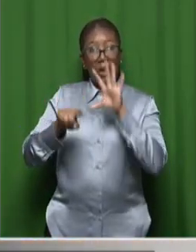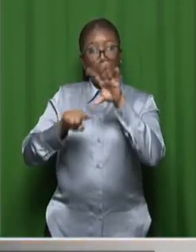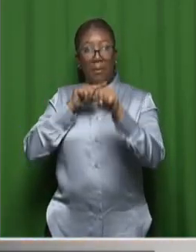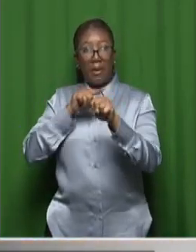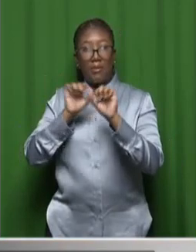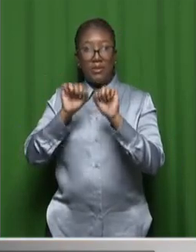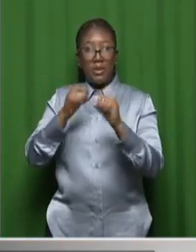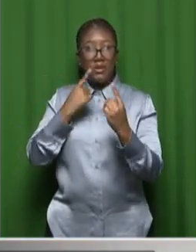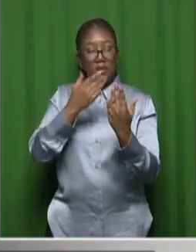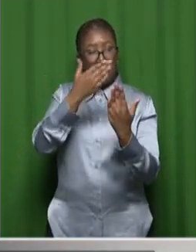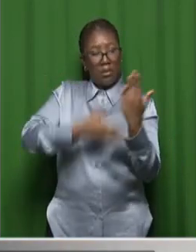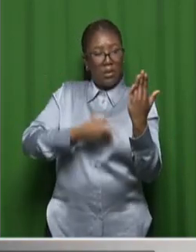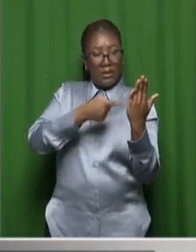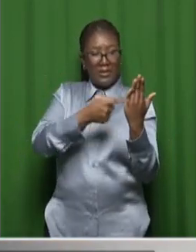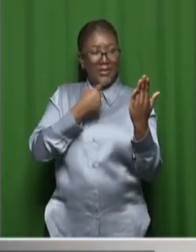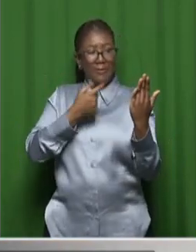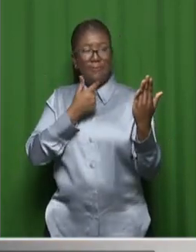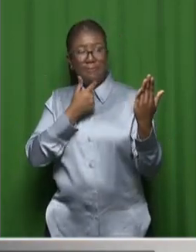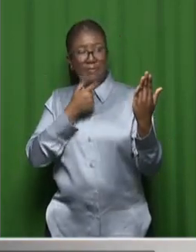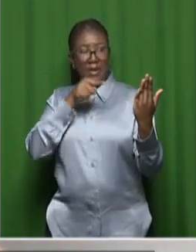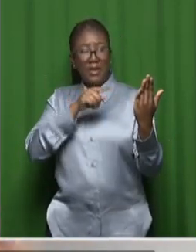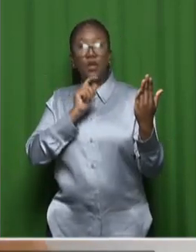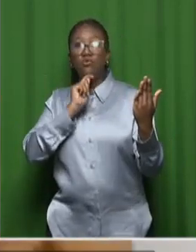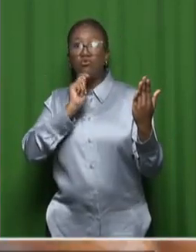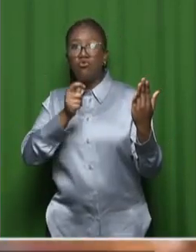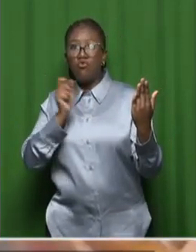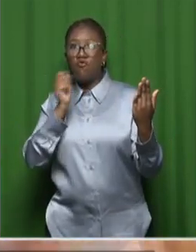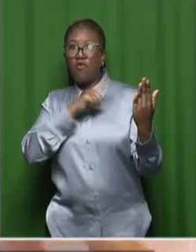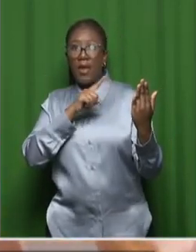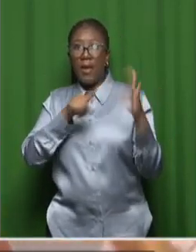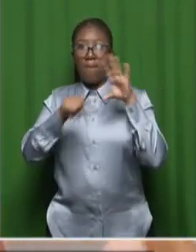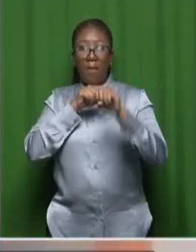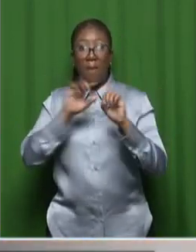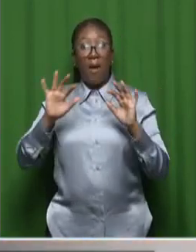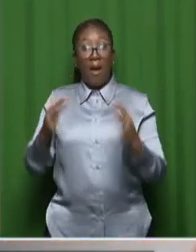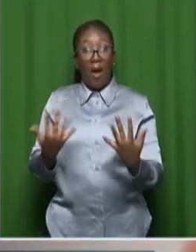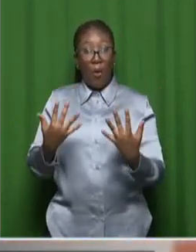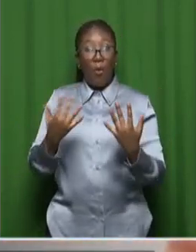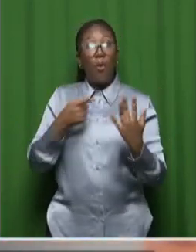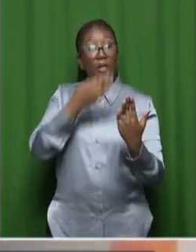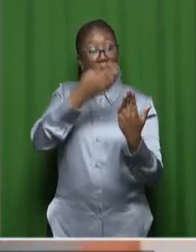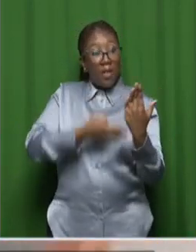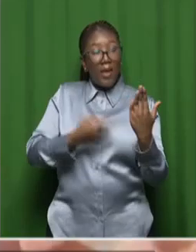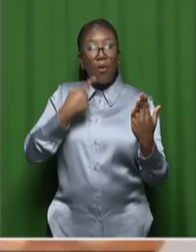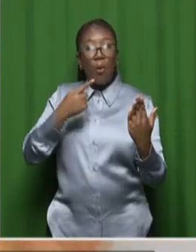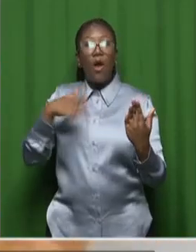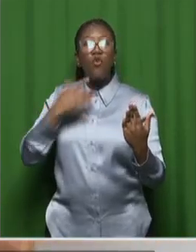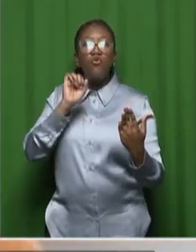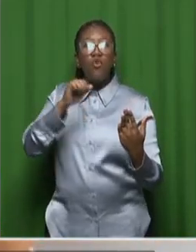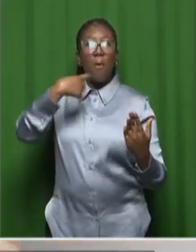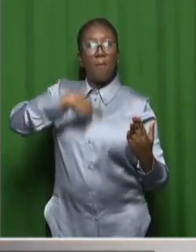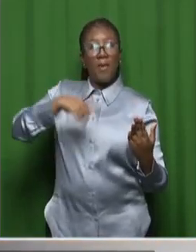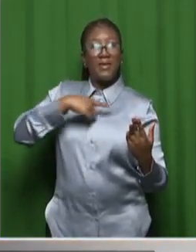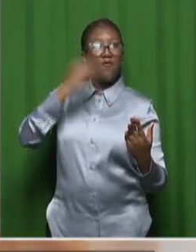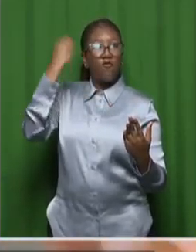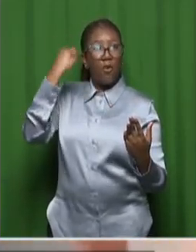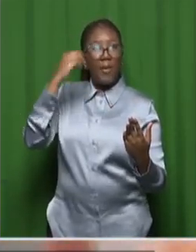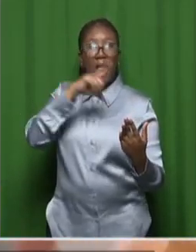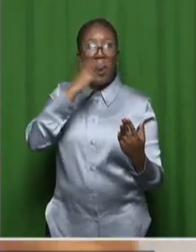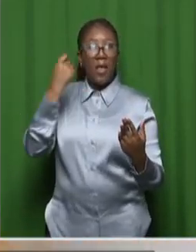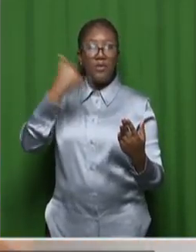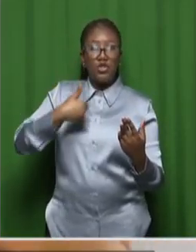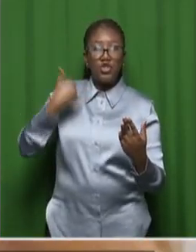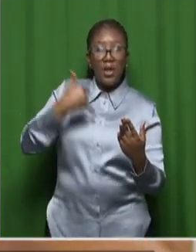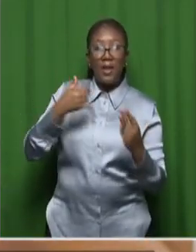say, okay, how do I actually see this? They would often require personal information, and you would often see